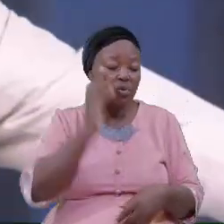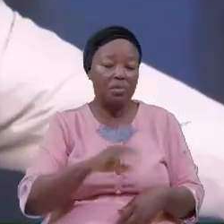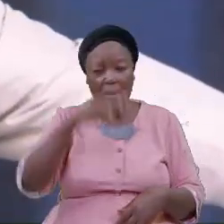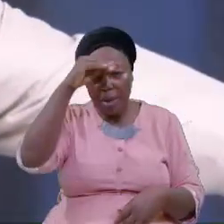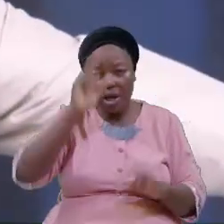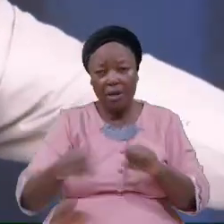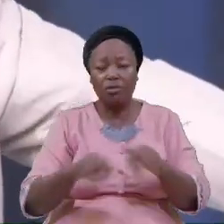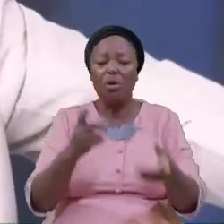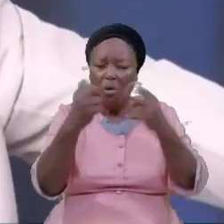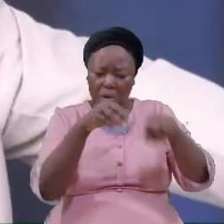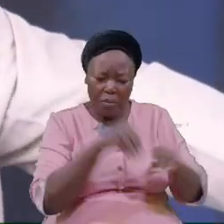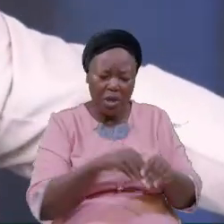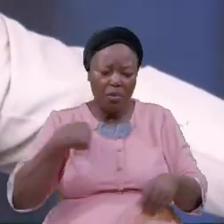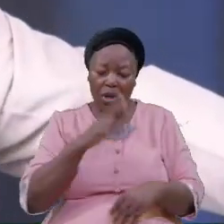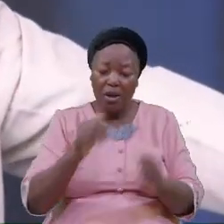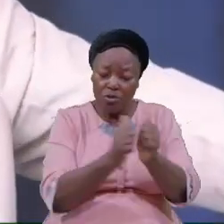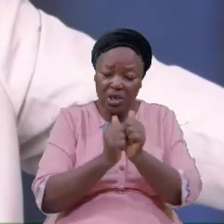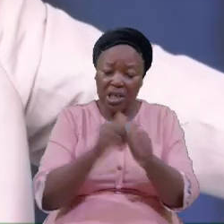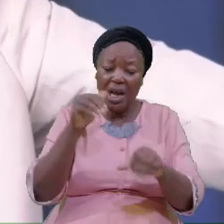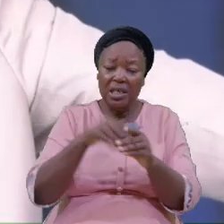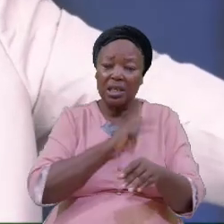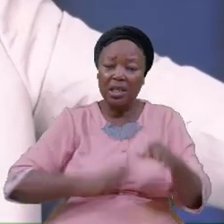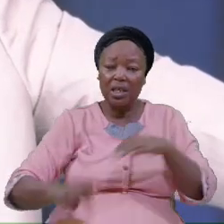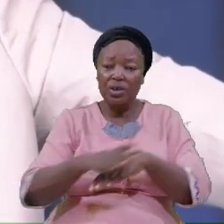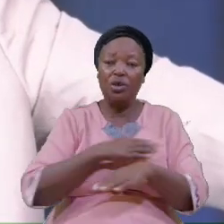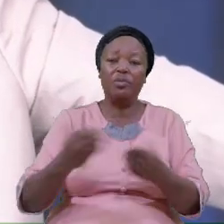the kingdom service of God.